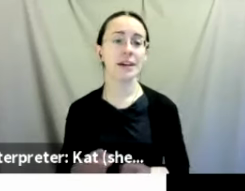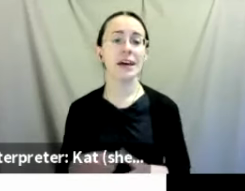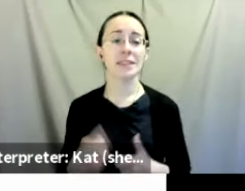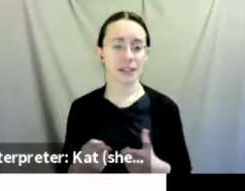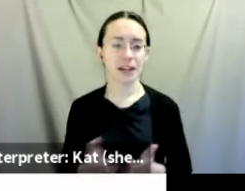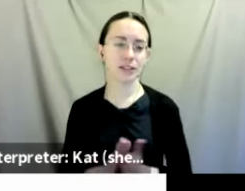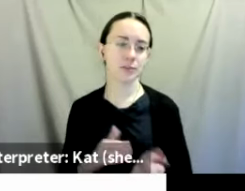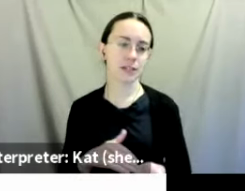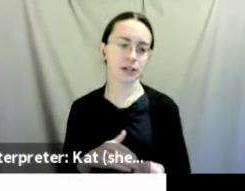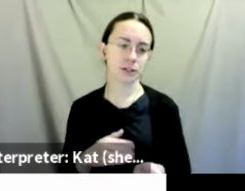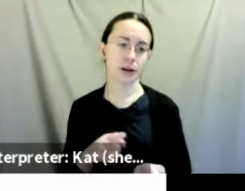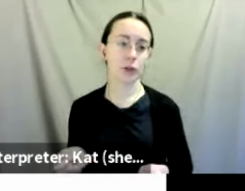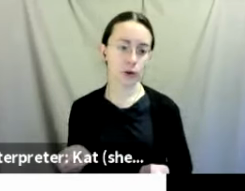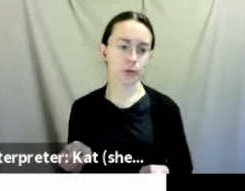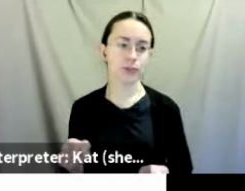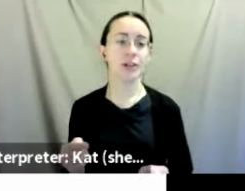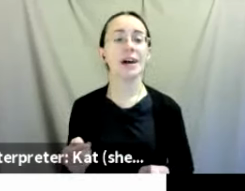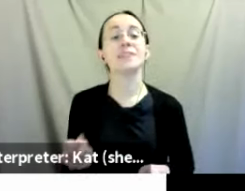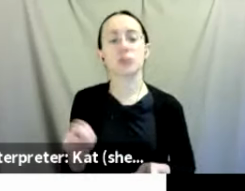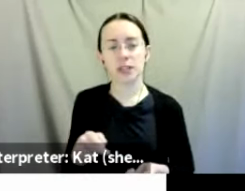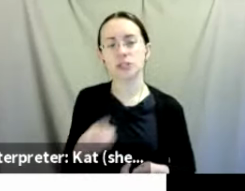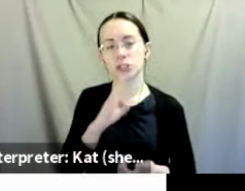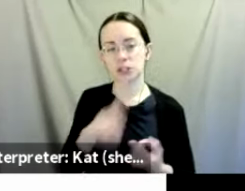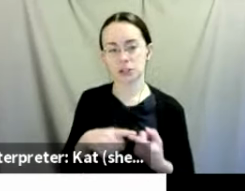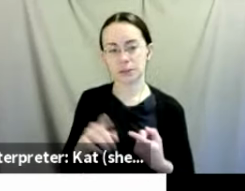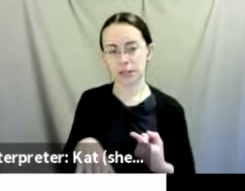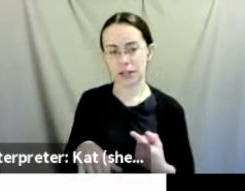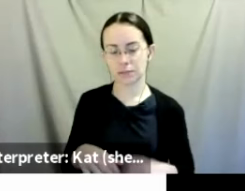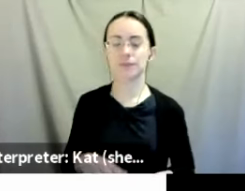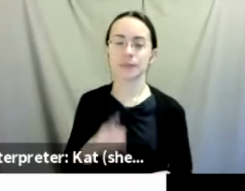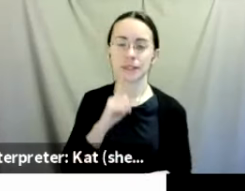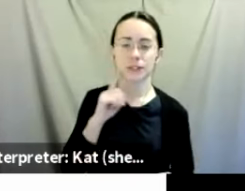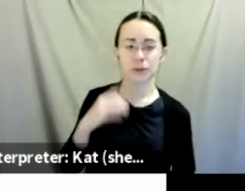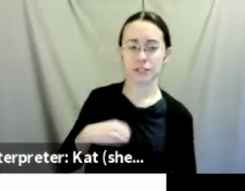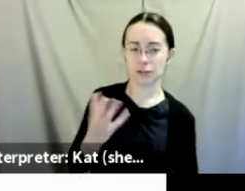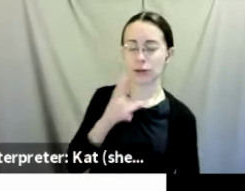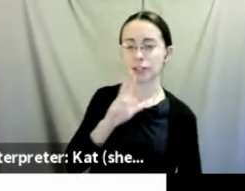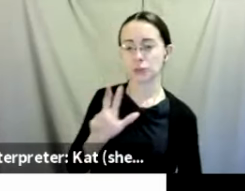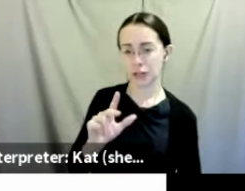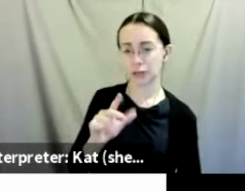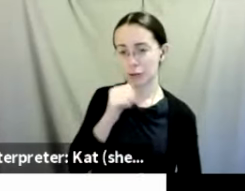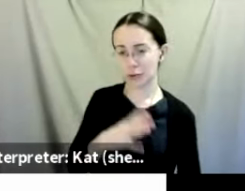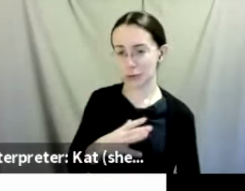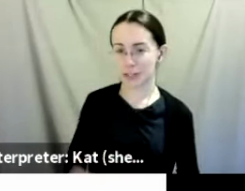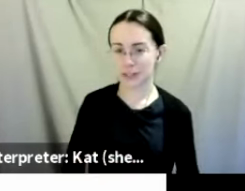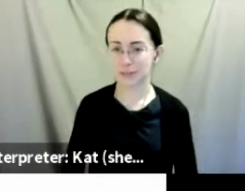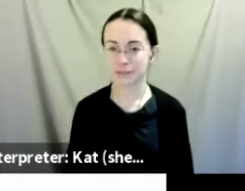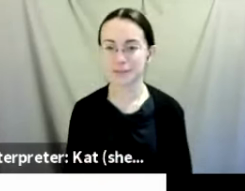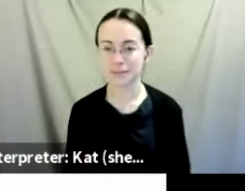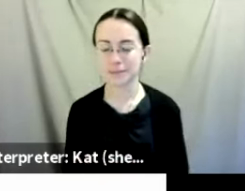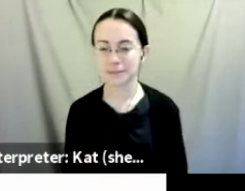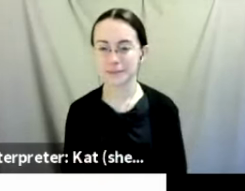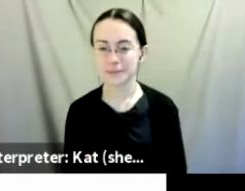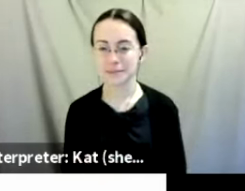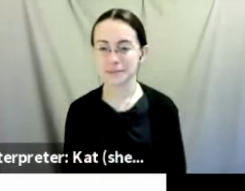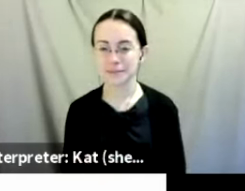friends. And then I asked my doctor about those. And so then she talked about that. This is from a deaf white 23-year-old woman.